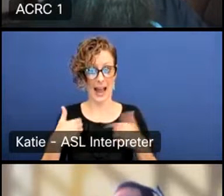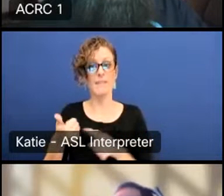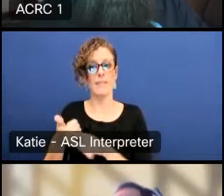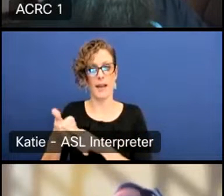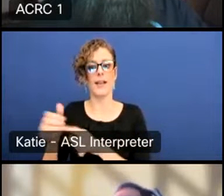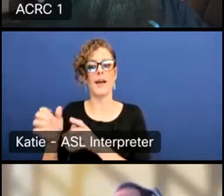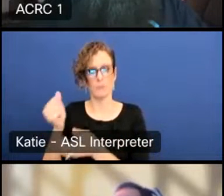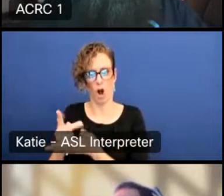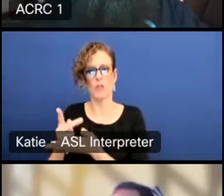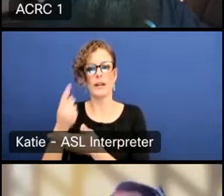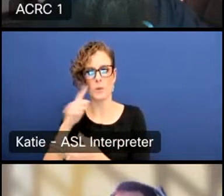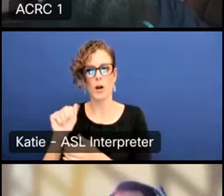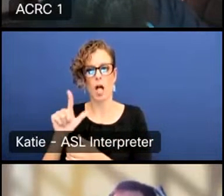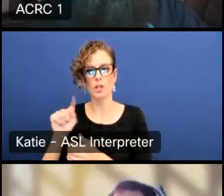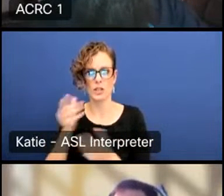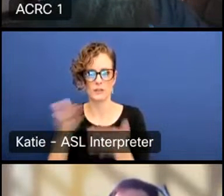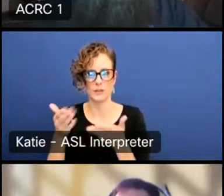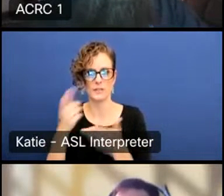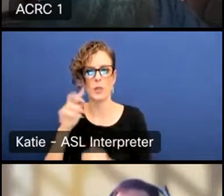services authorizations for our regional center?